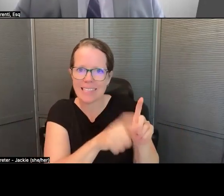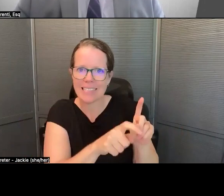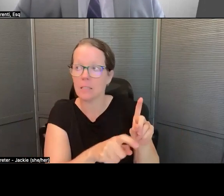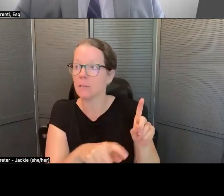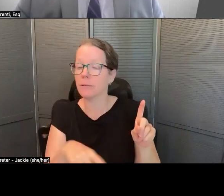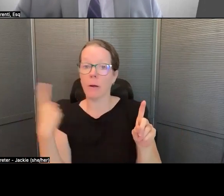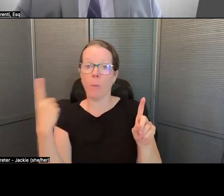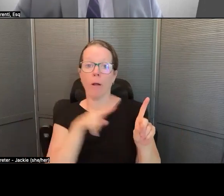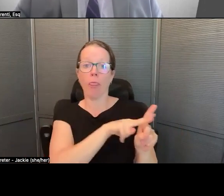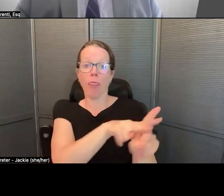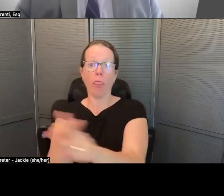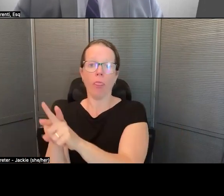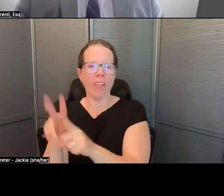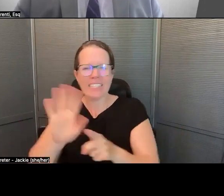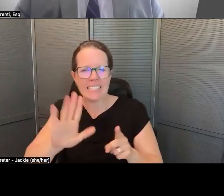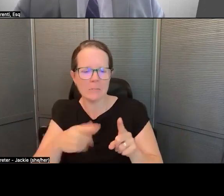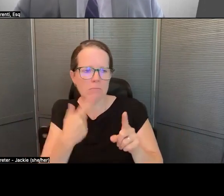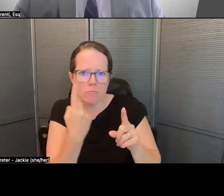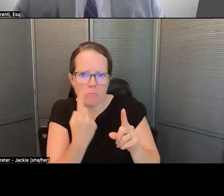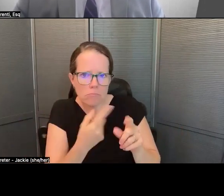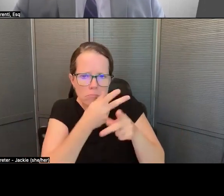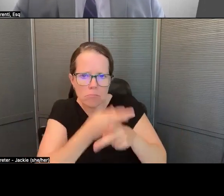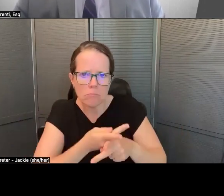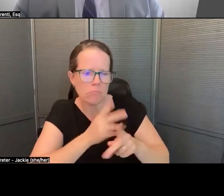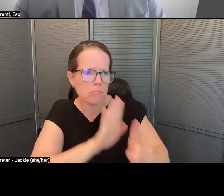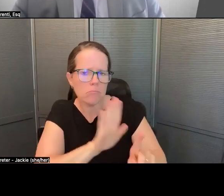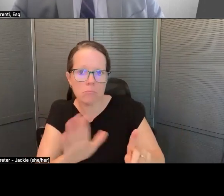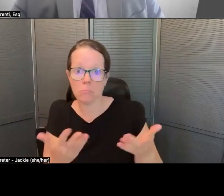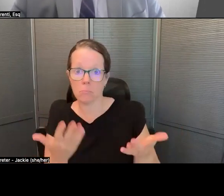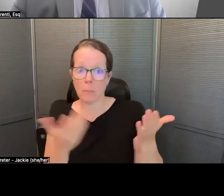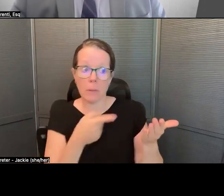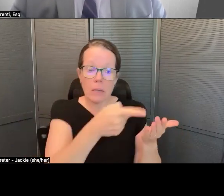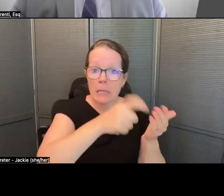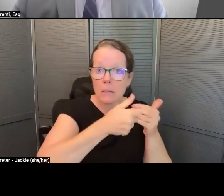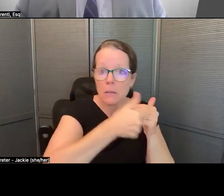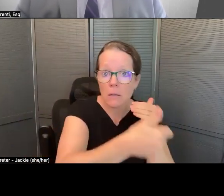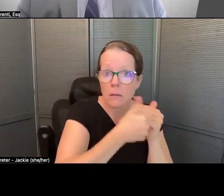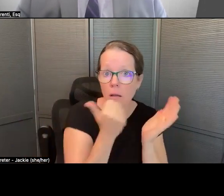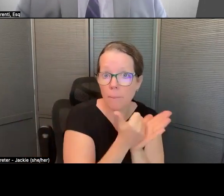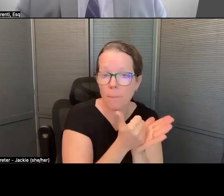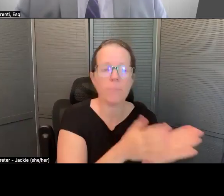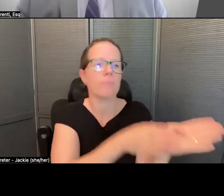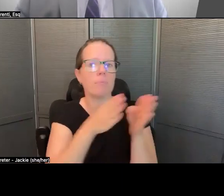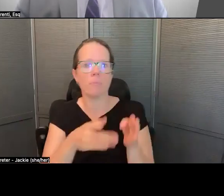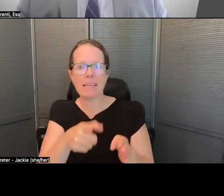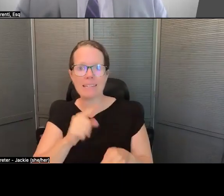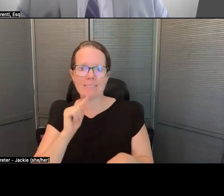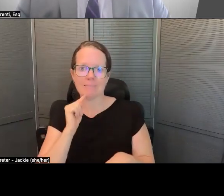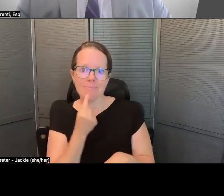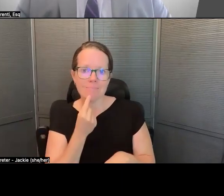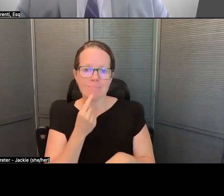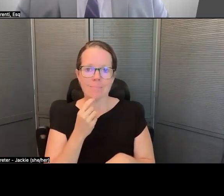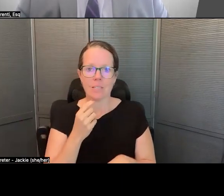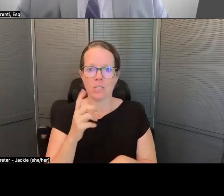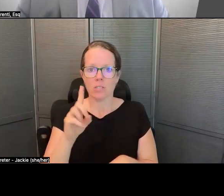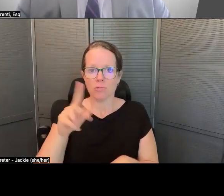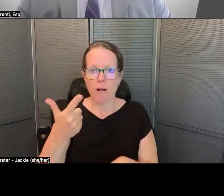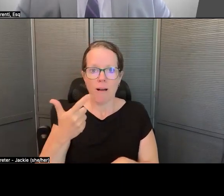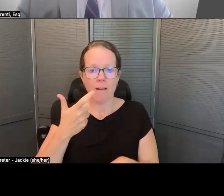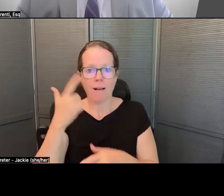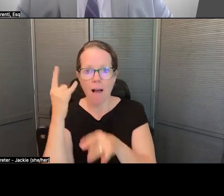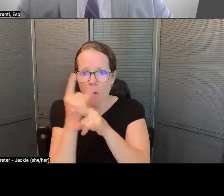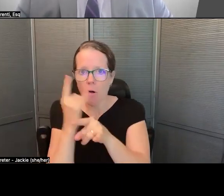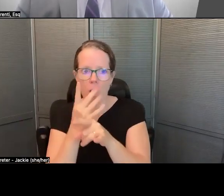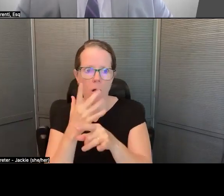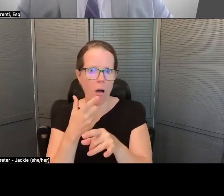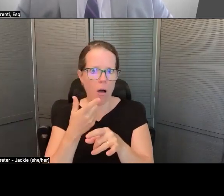it's transportation, maybe it's acute drug and alcohol use that we want to address, whatever those needs are, we are trying